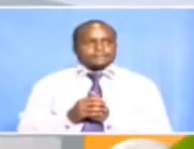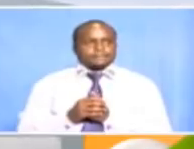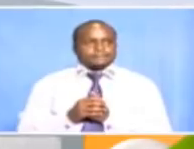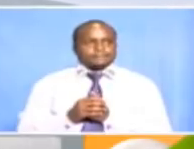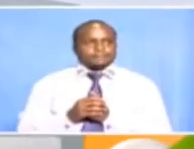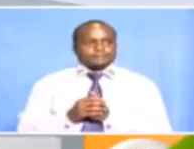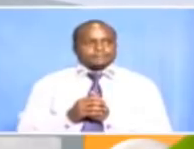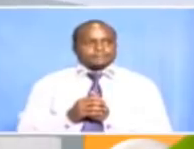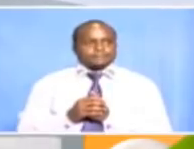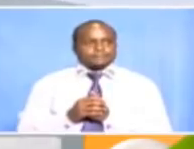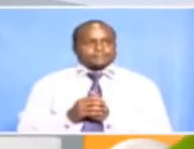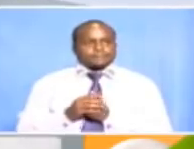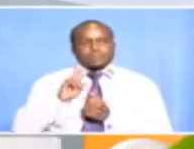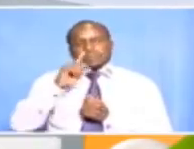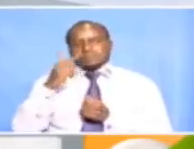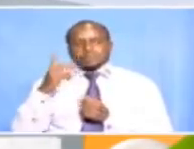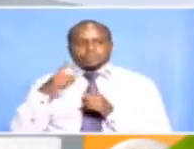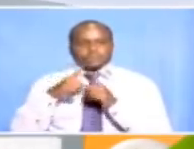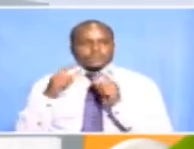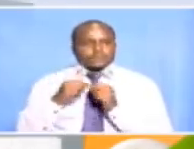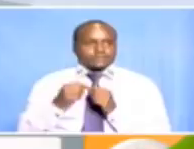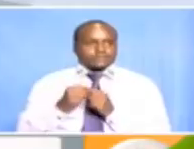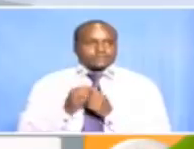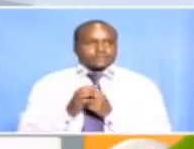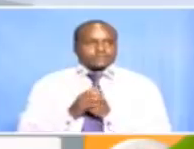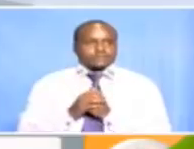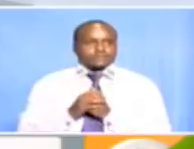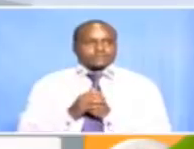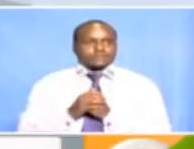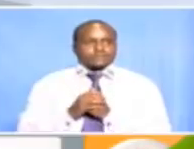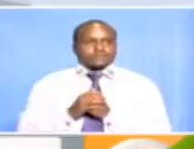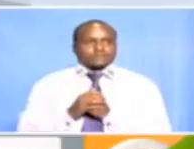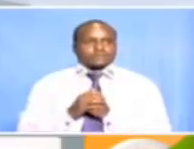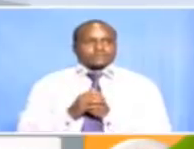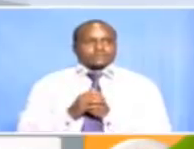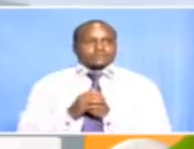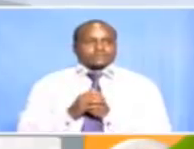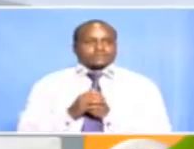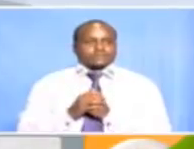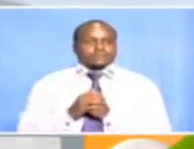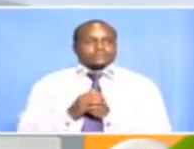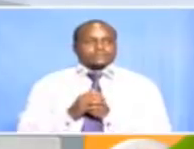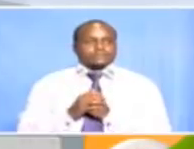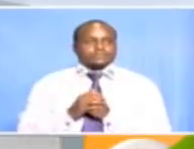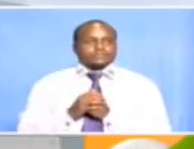One or two messages here. Monica, is that okay? All right.